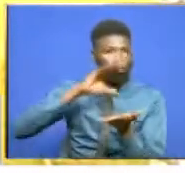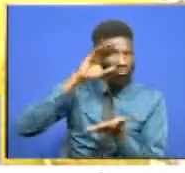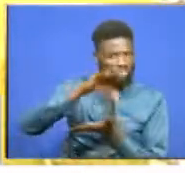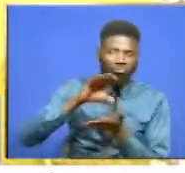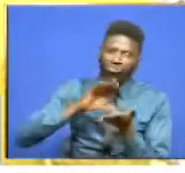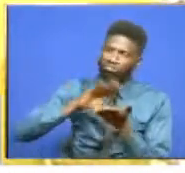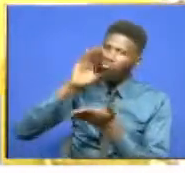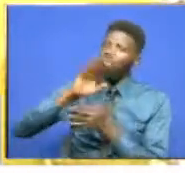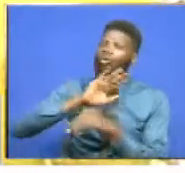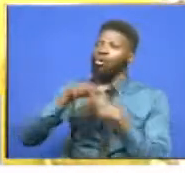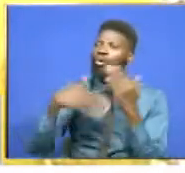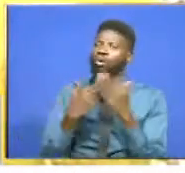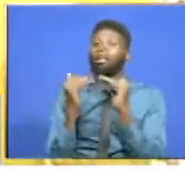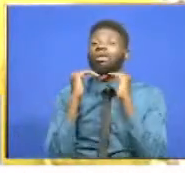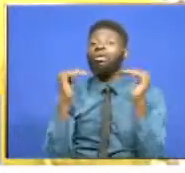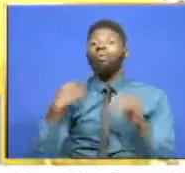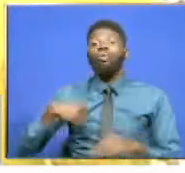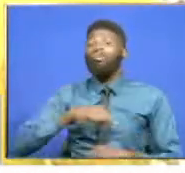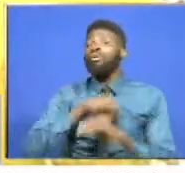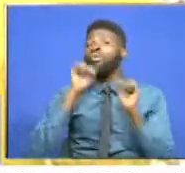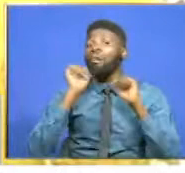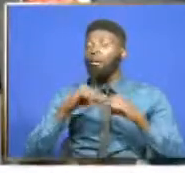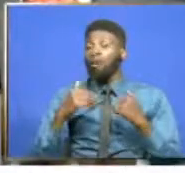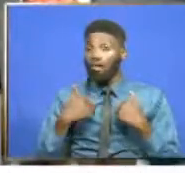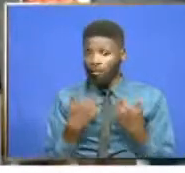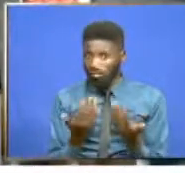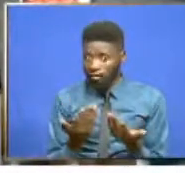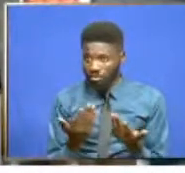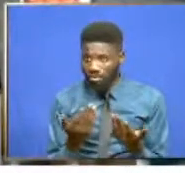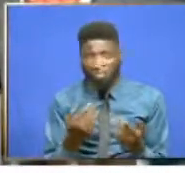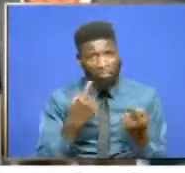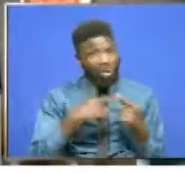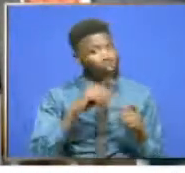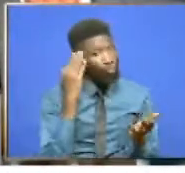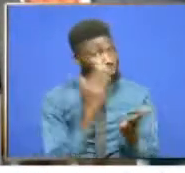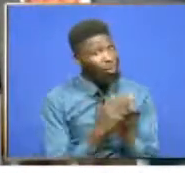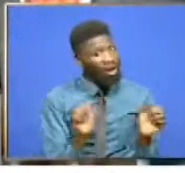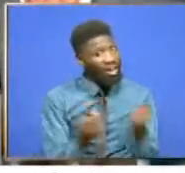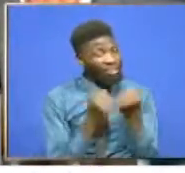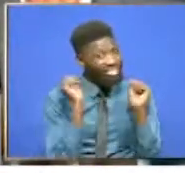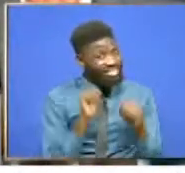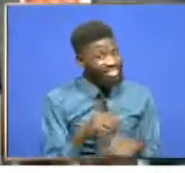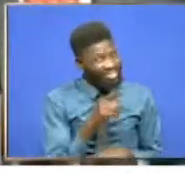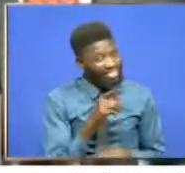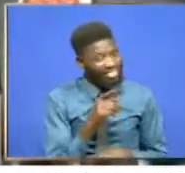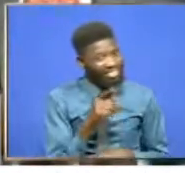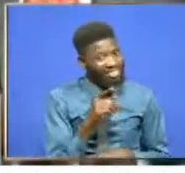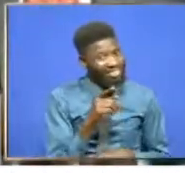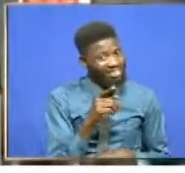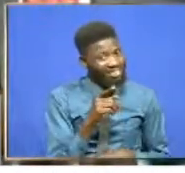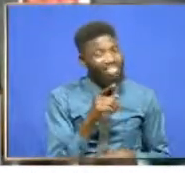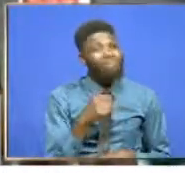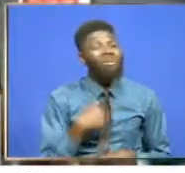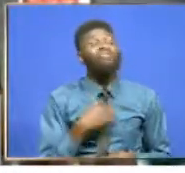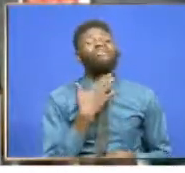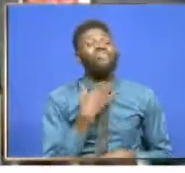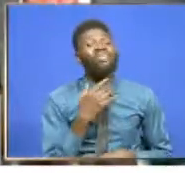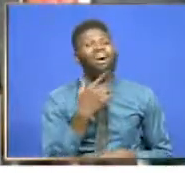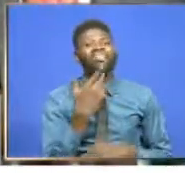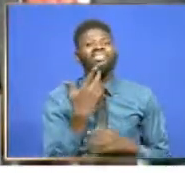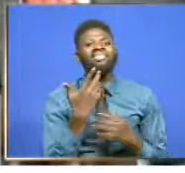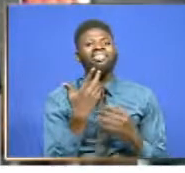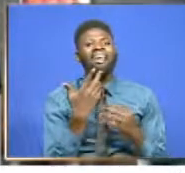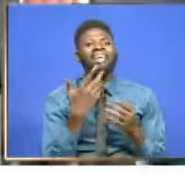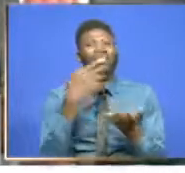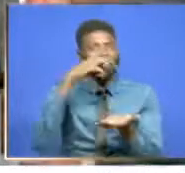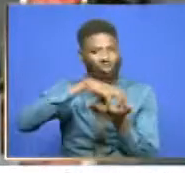resources. Would we have people? Isn't it possible? Why has it happened in other countries? Let me give you an example. I want you to bring it into context. It